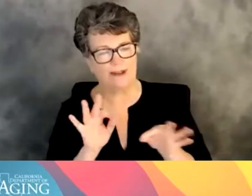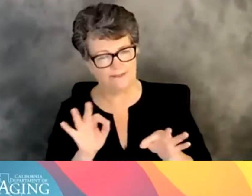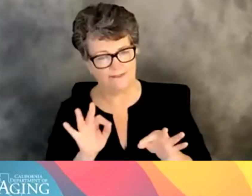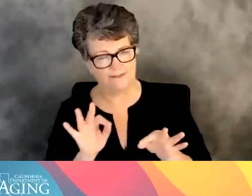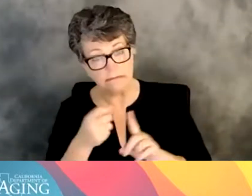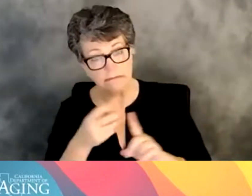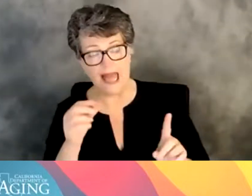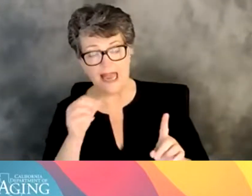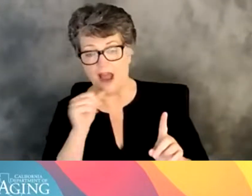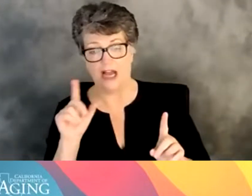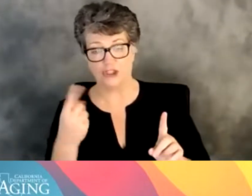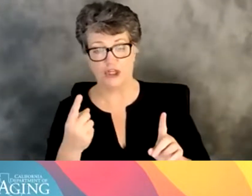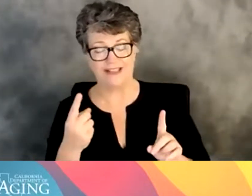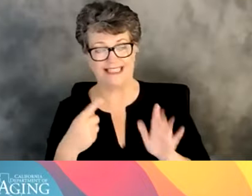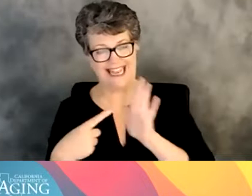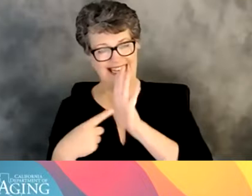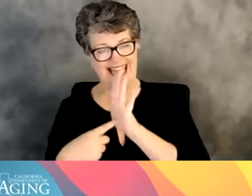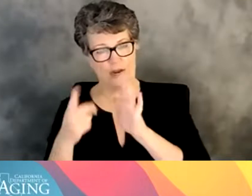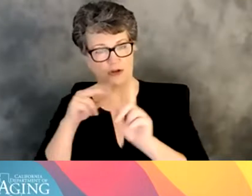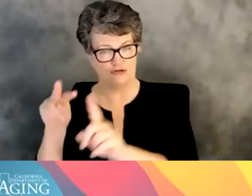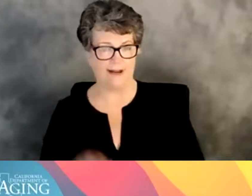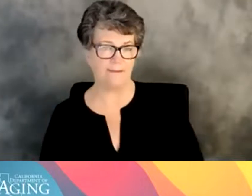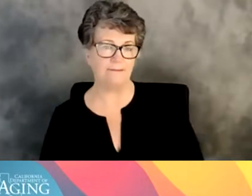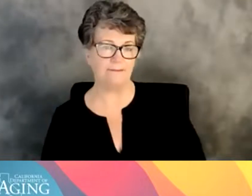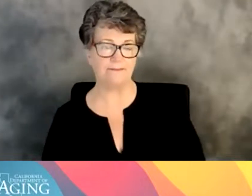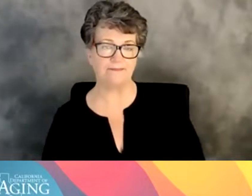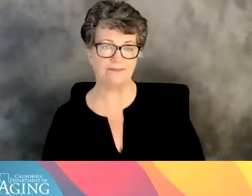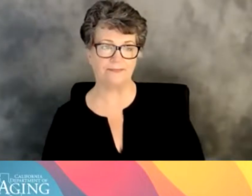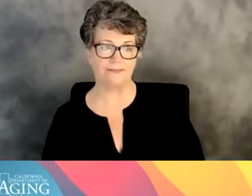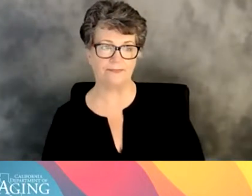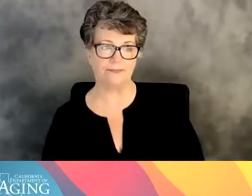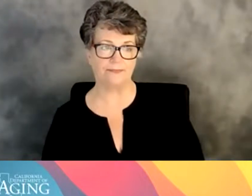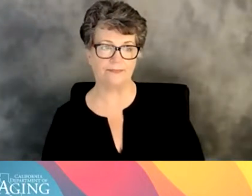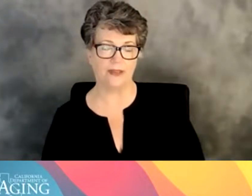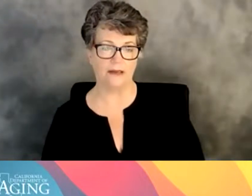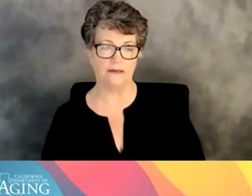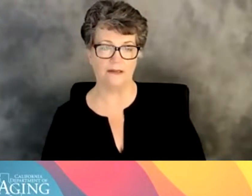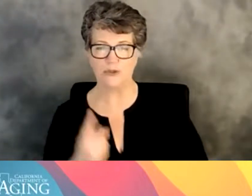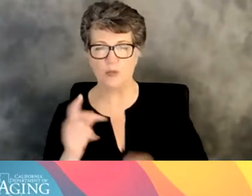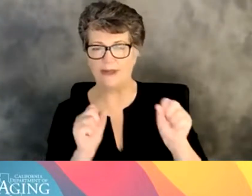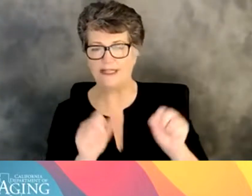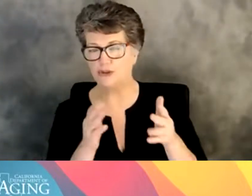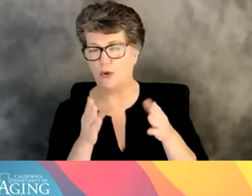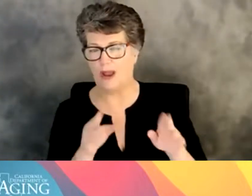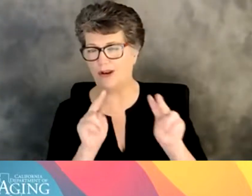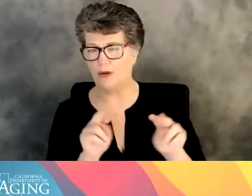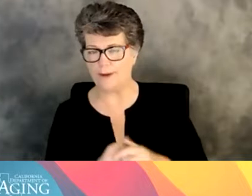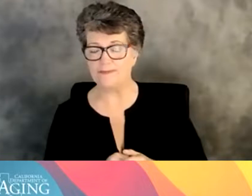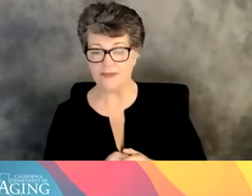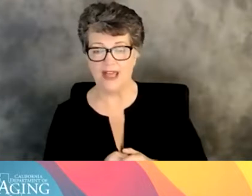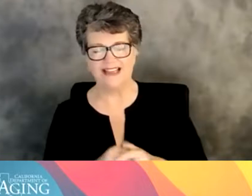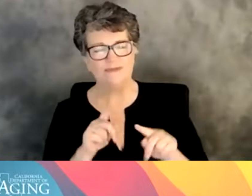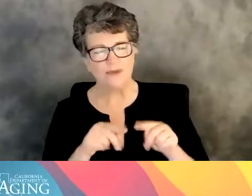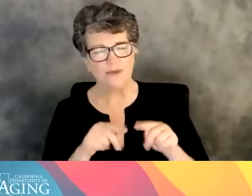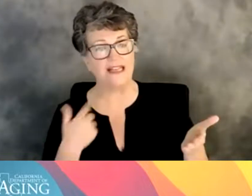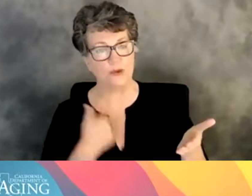to an indicator to be tracked. Is one potential way of looking at it. So those are the kinds of things that we